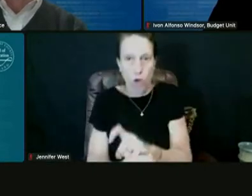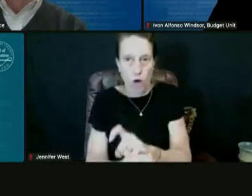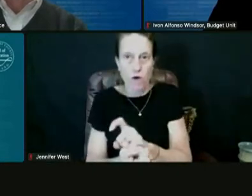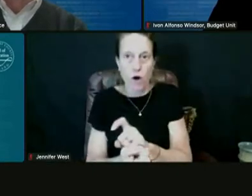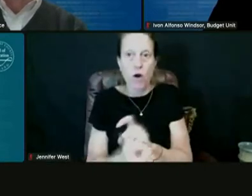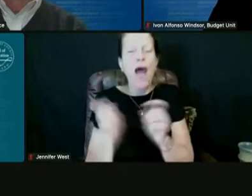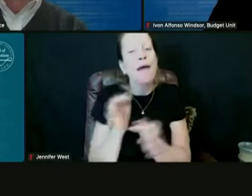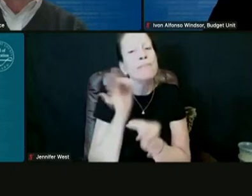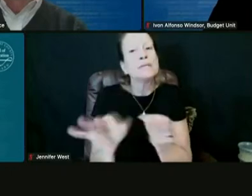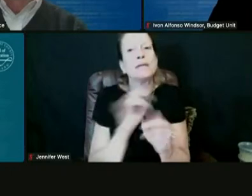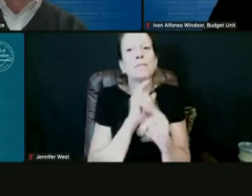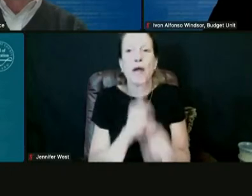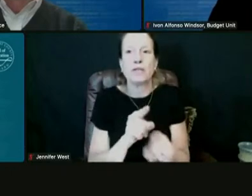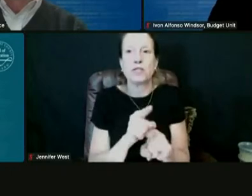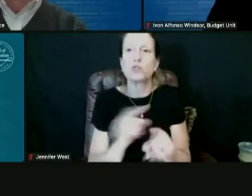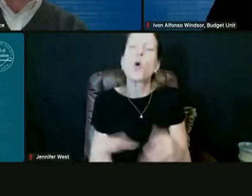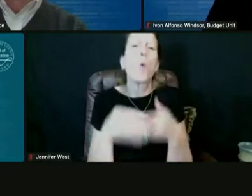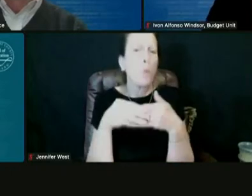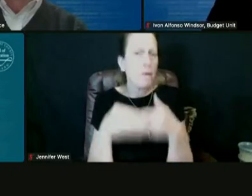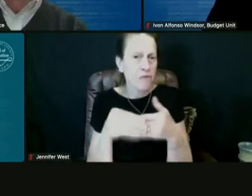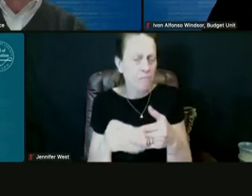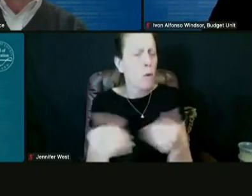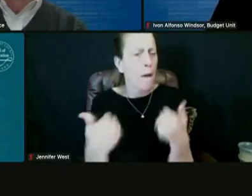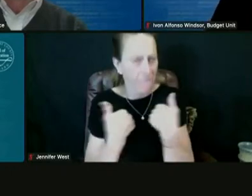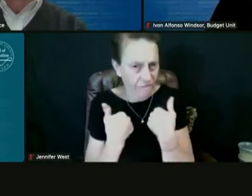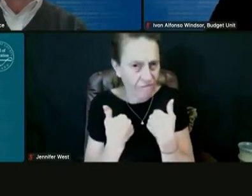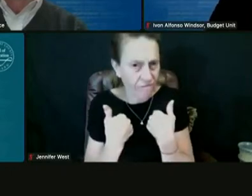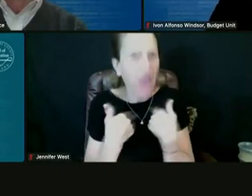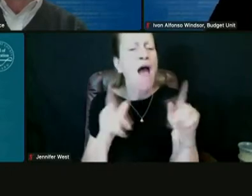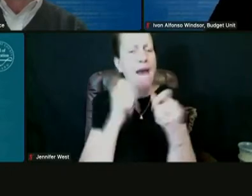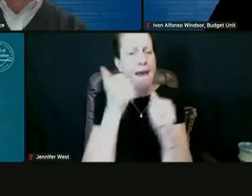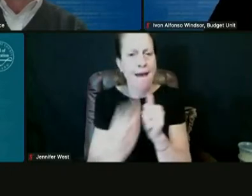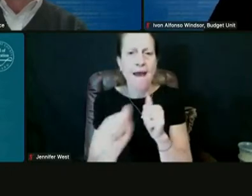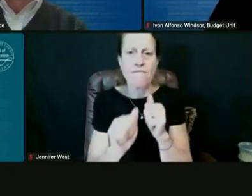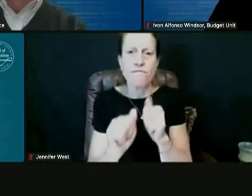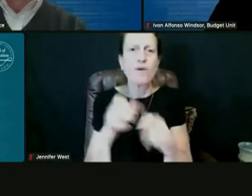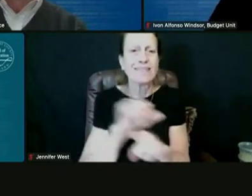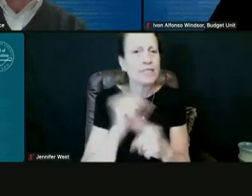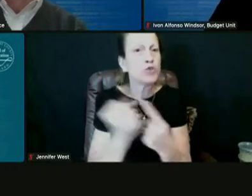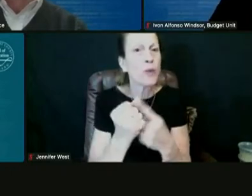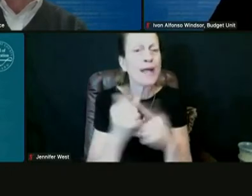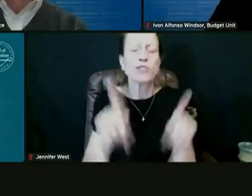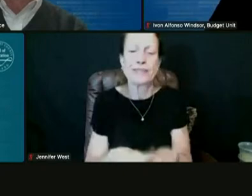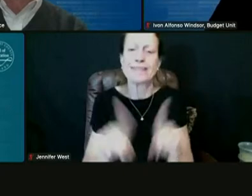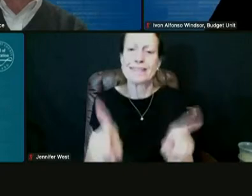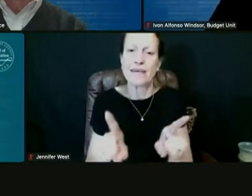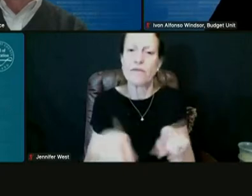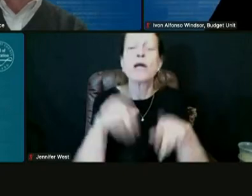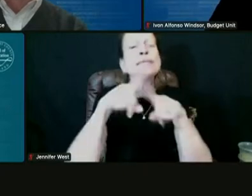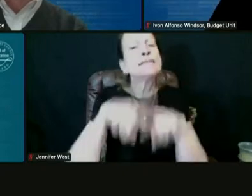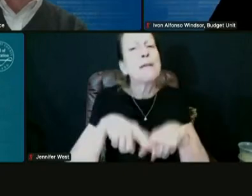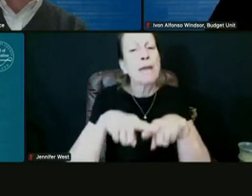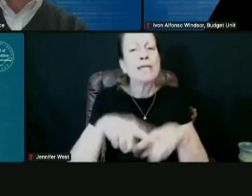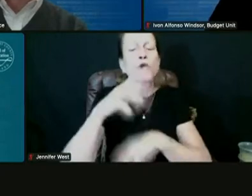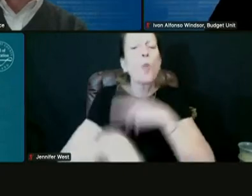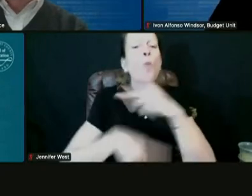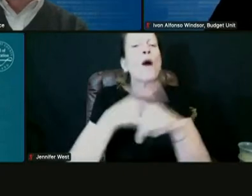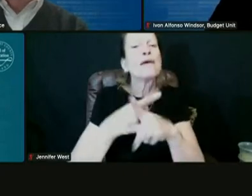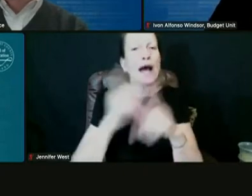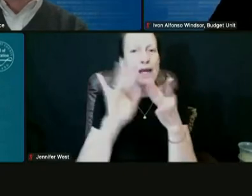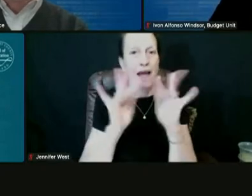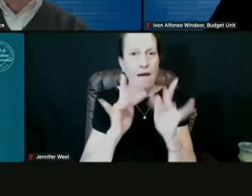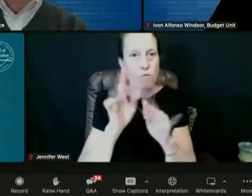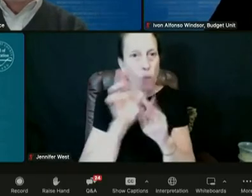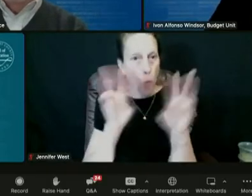answer is we do have the flexibility to do that. Every situation is different. It really depends on what type of weather we're dealing with and what flexibility we